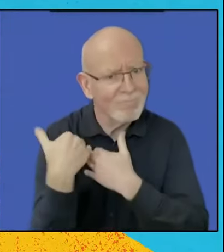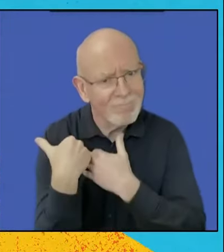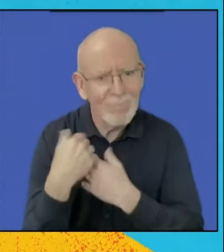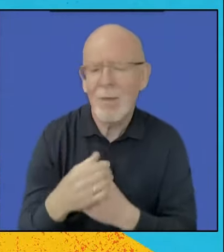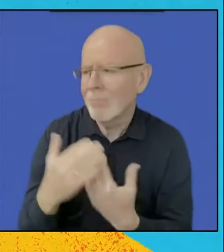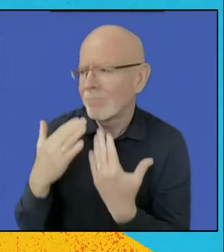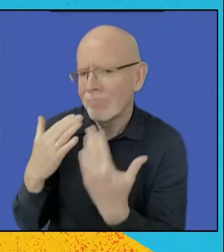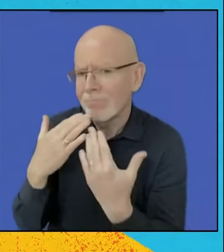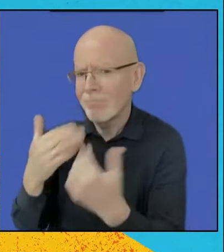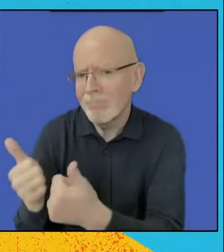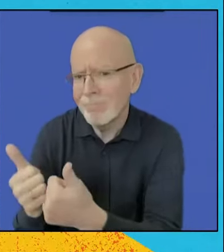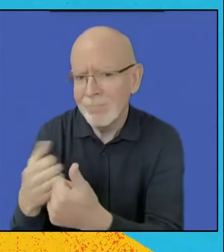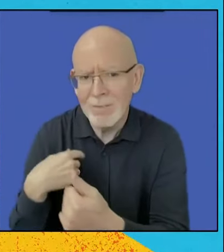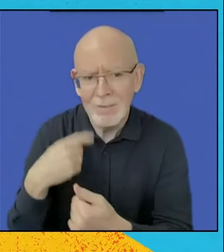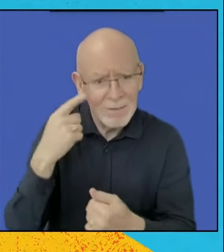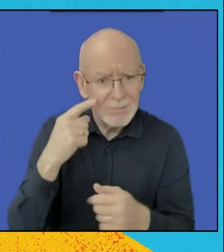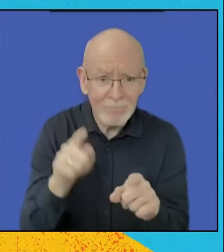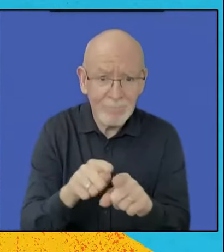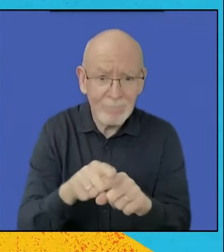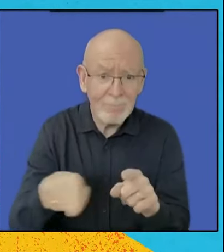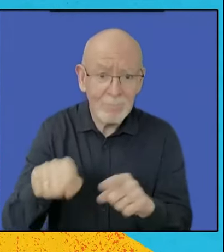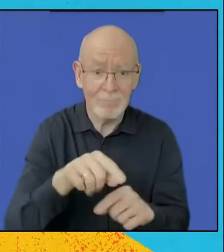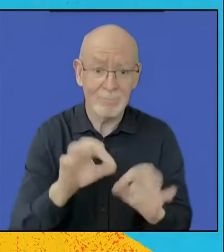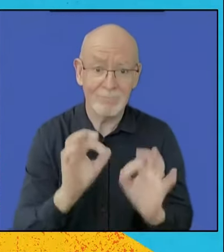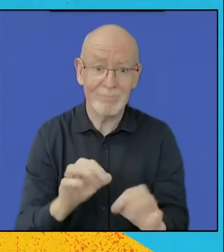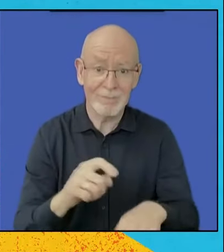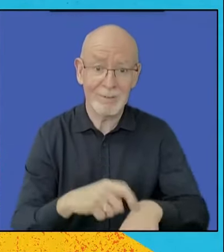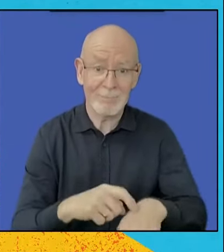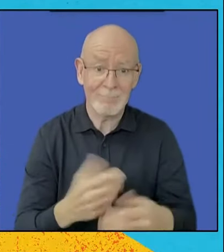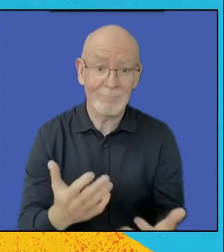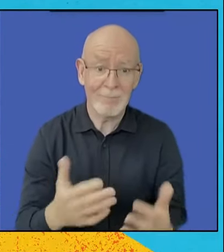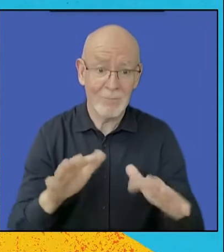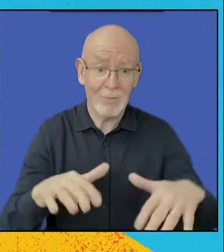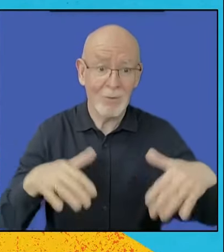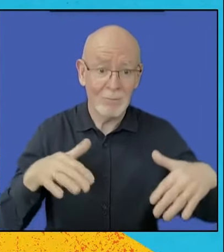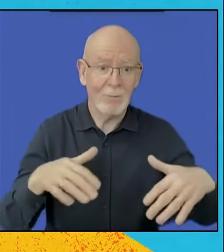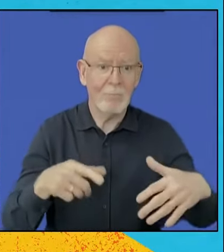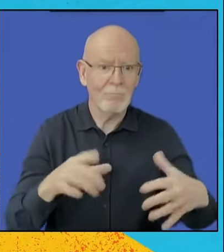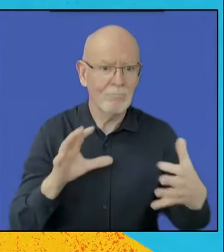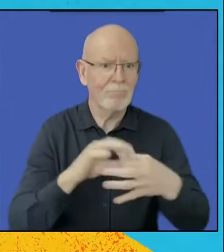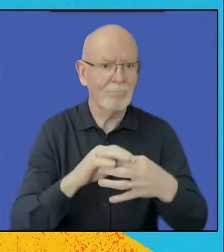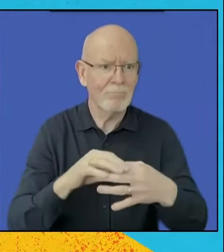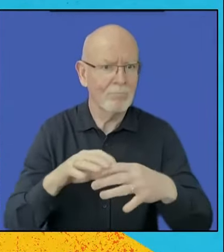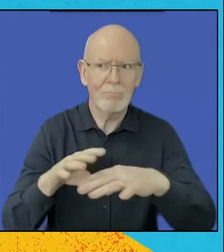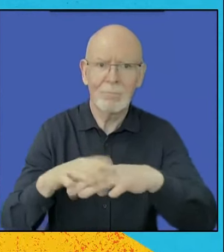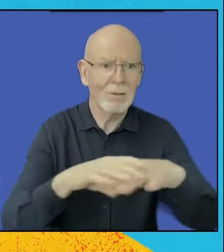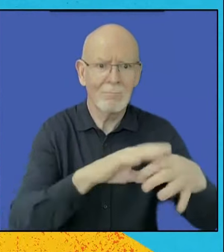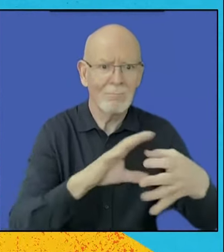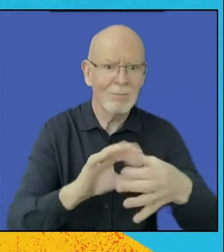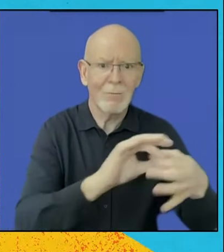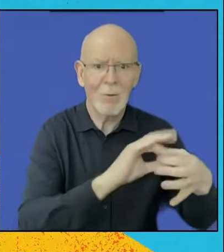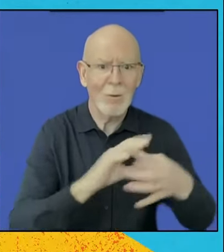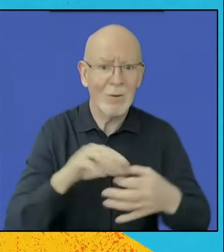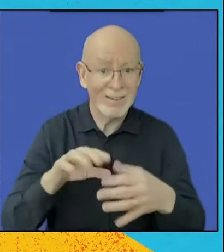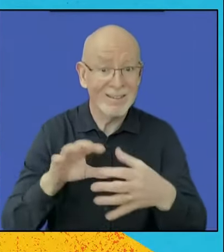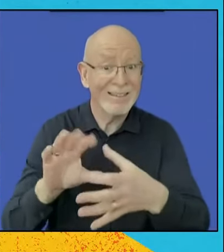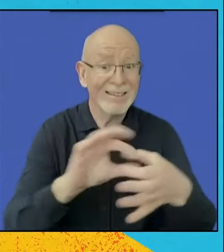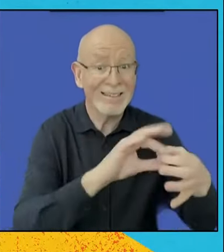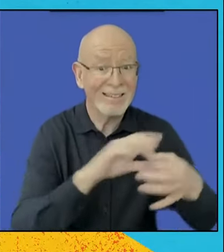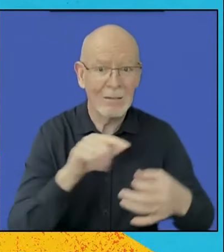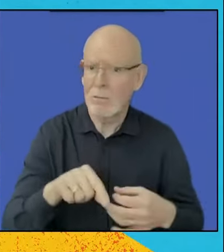desire for more participation in decision-making? 60 seconds. That would be very difficult to answer in 60 seconds, but I'll do my best. 70 seconds. Thank